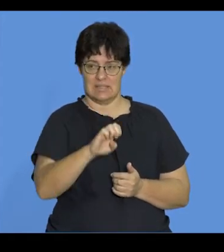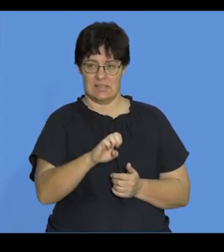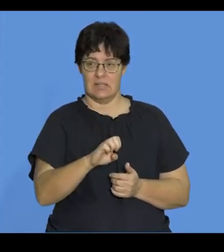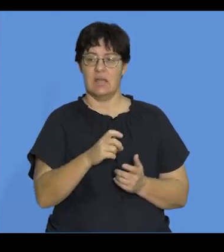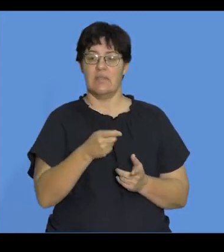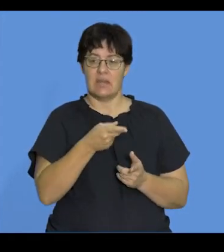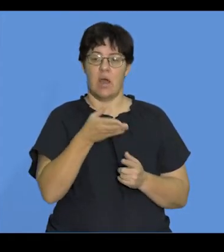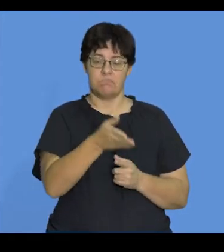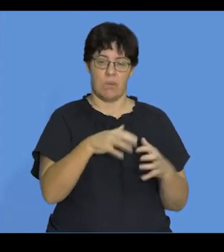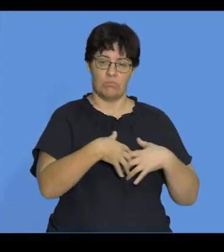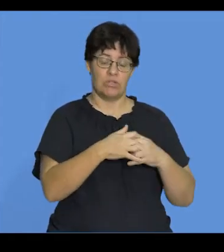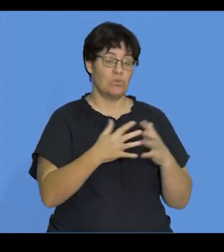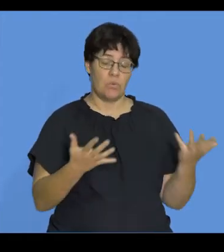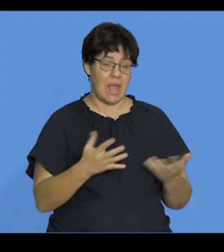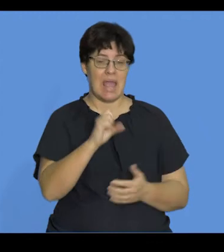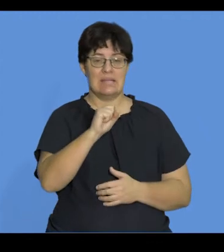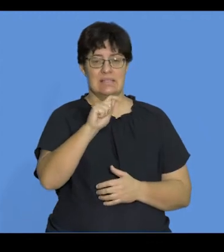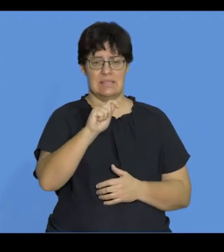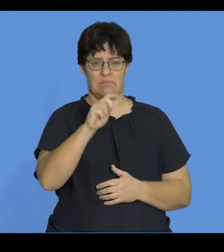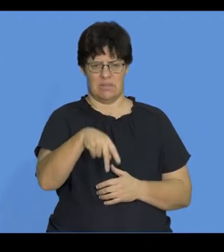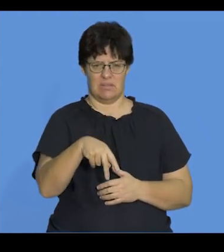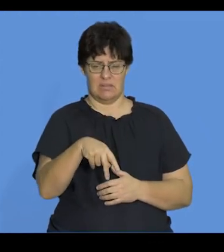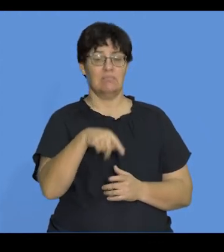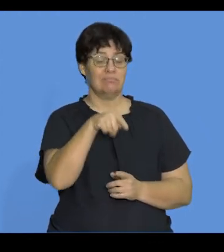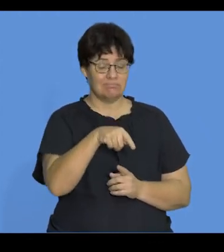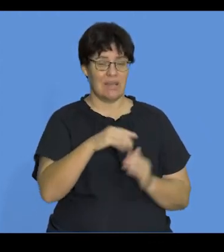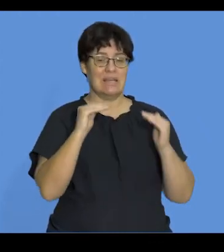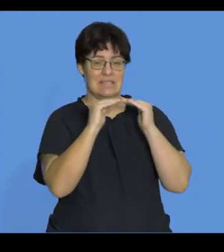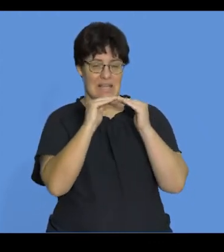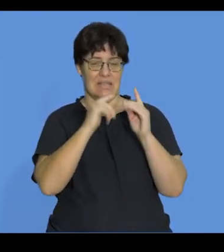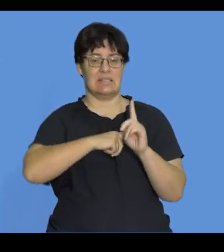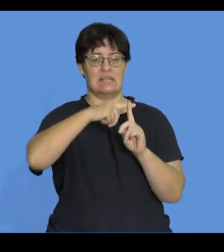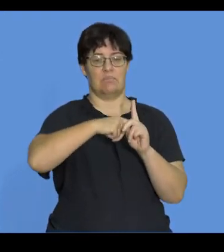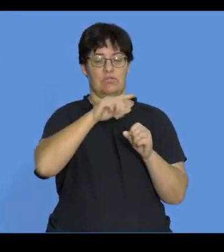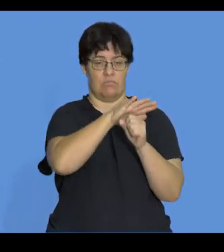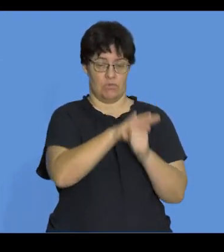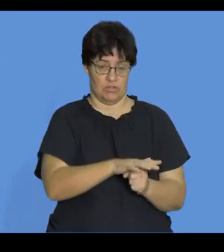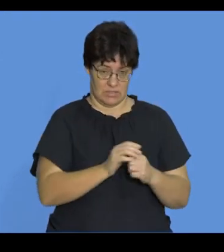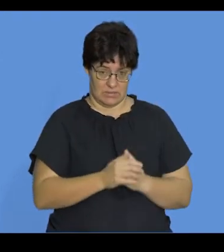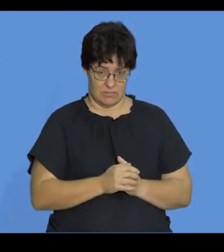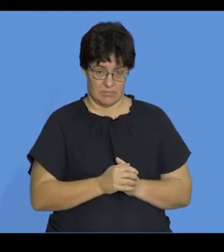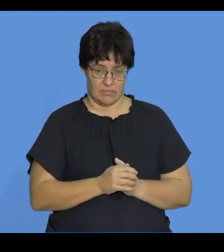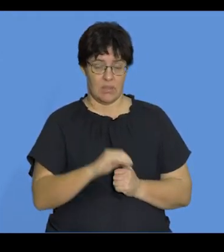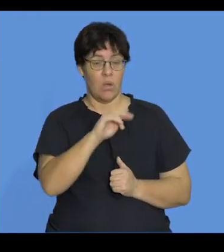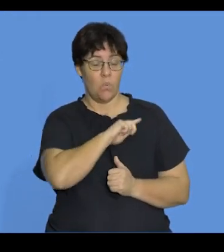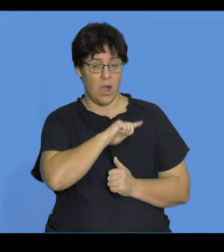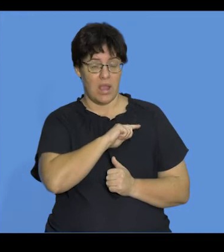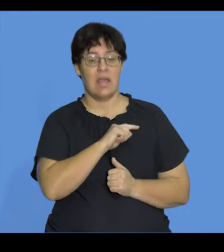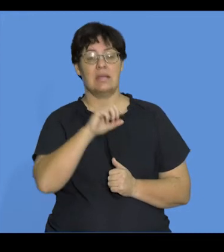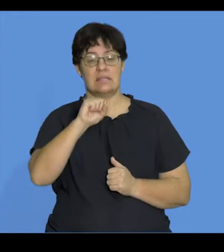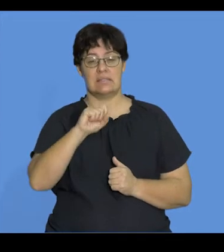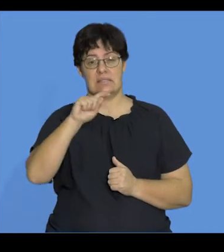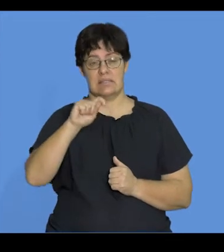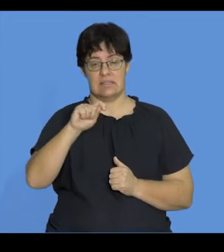STP stand for? It stands for standard temperature and pressure, right? Because this is a stoichiometric problem, it says that